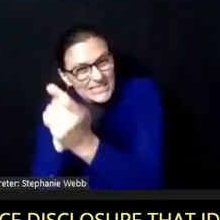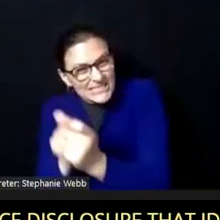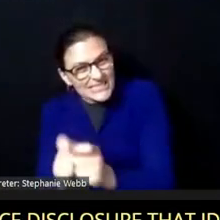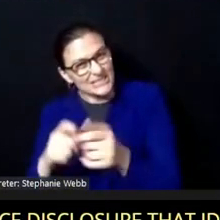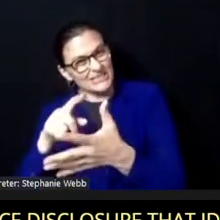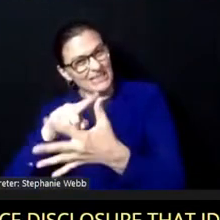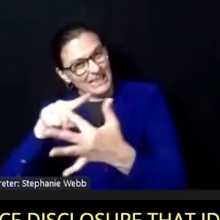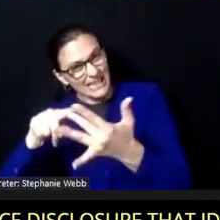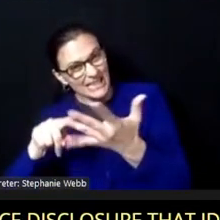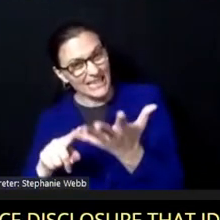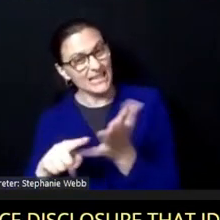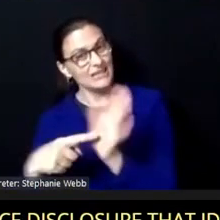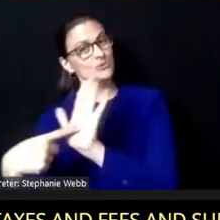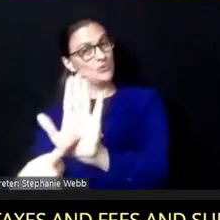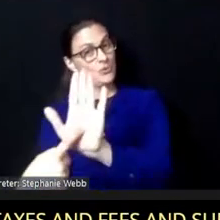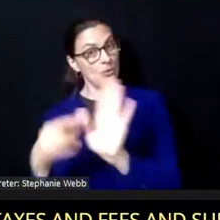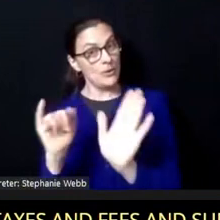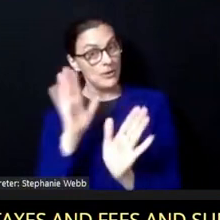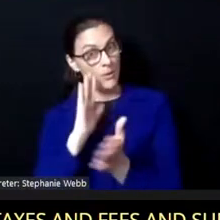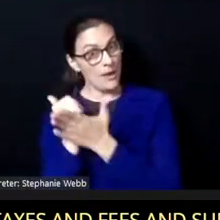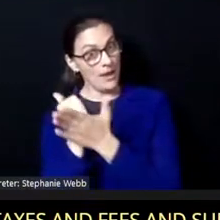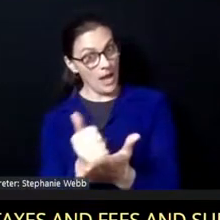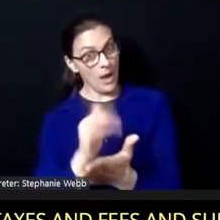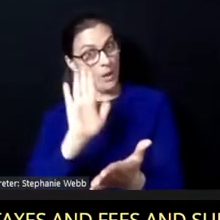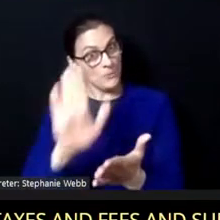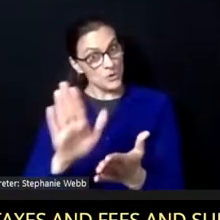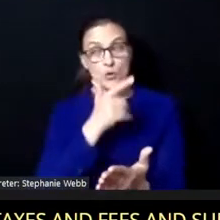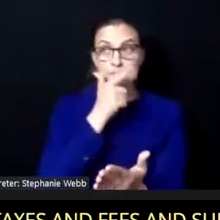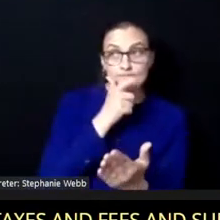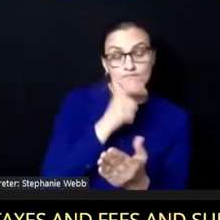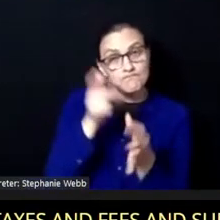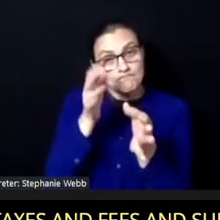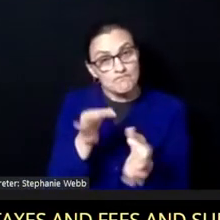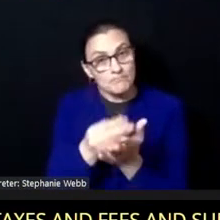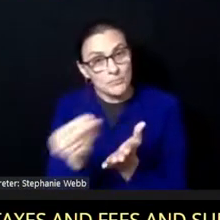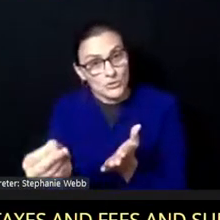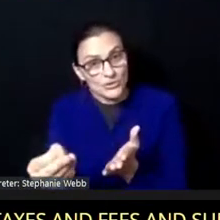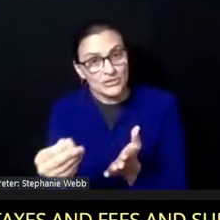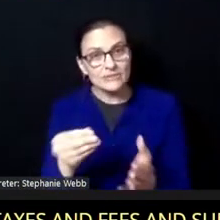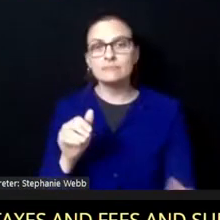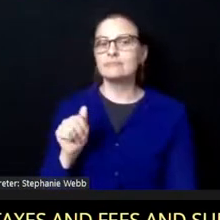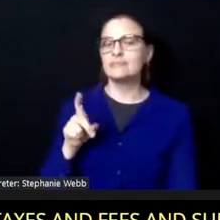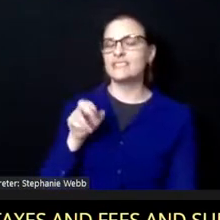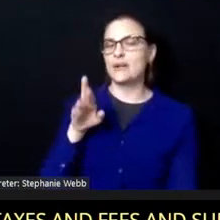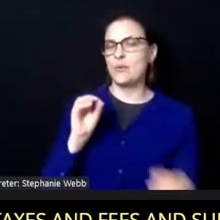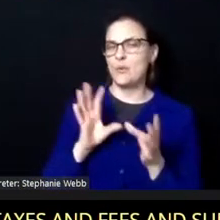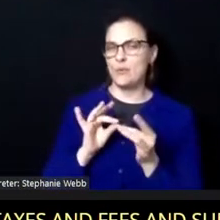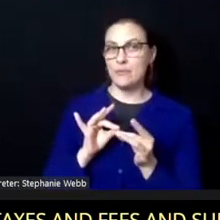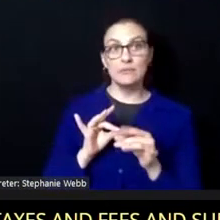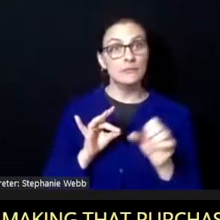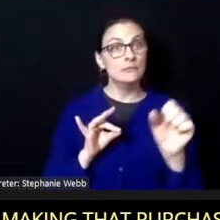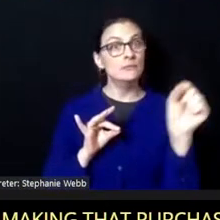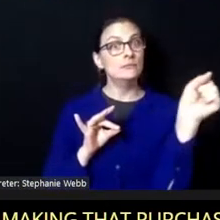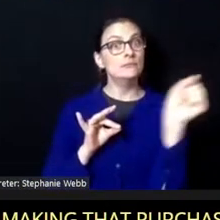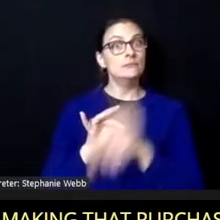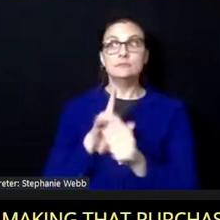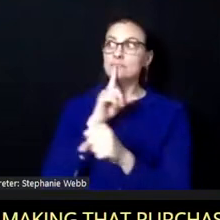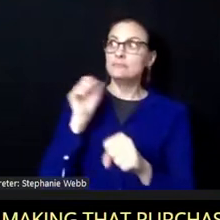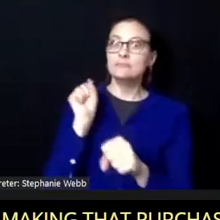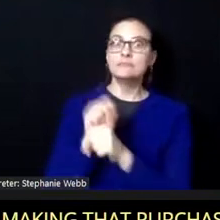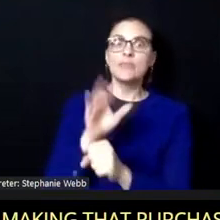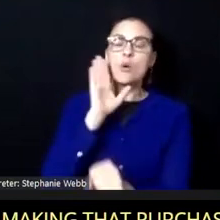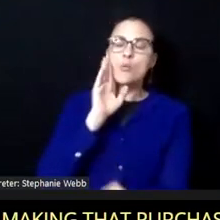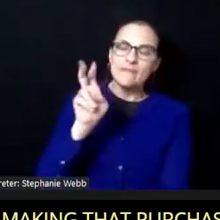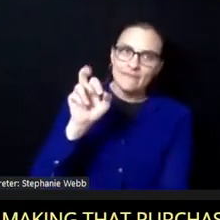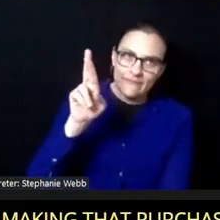decision? I think that would be extremely helpful. I recently had an equipment problem.